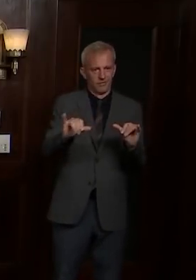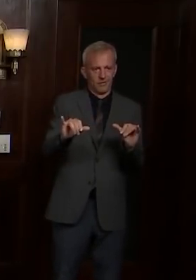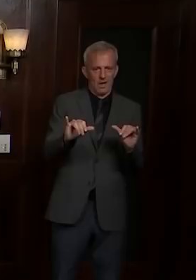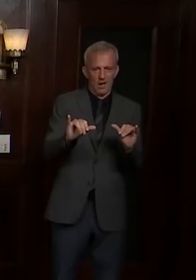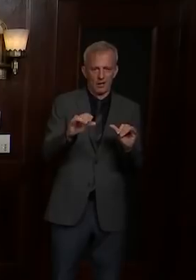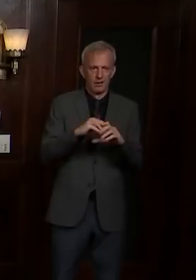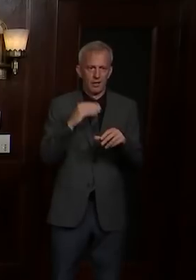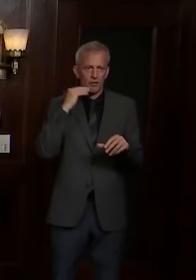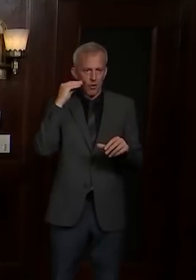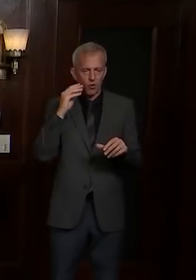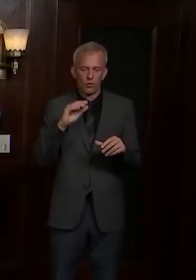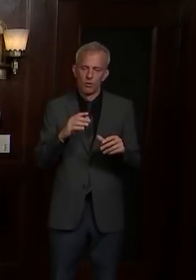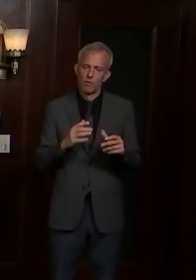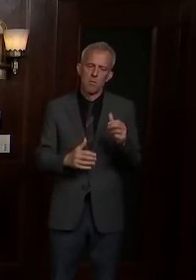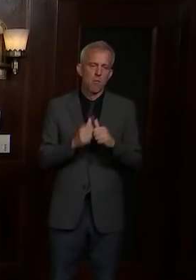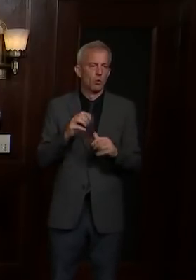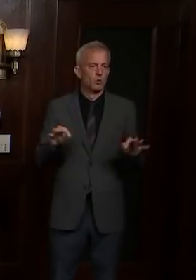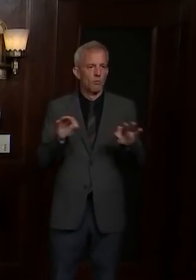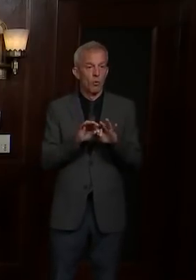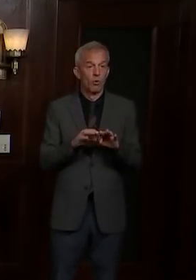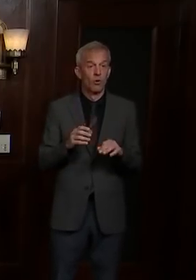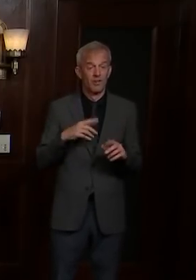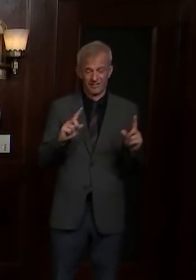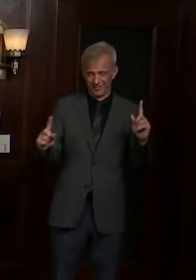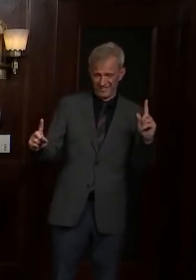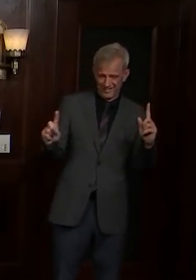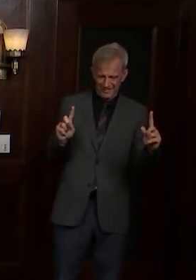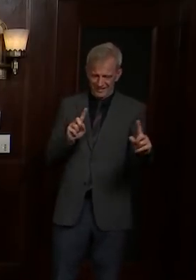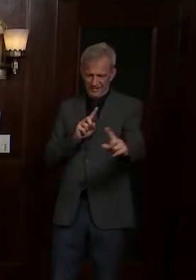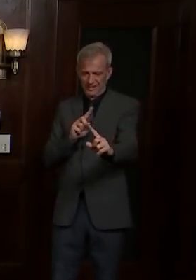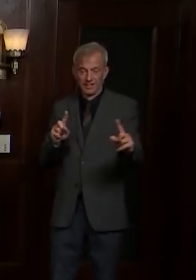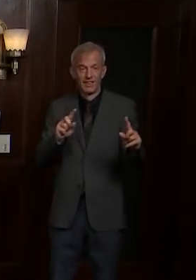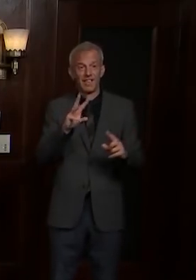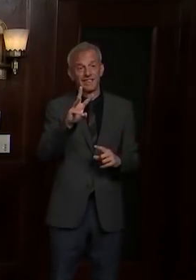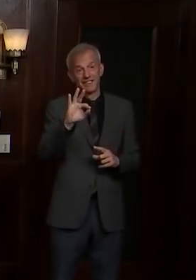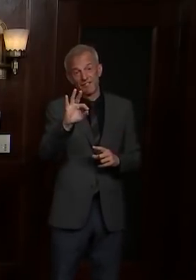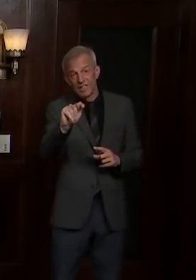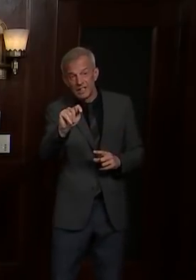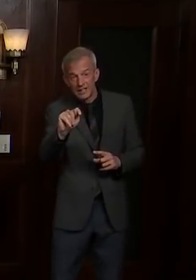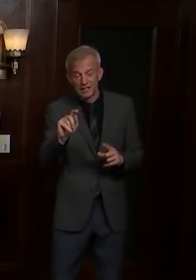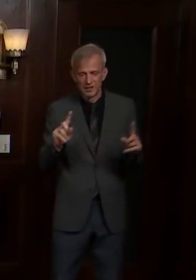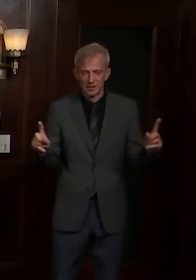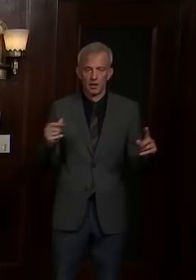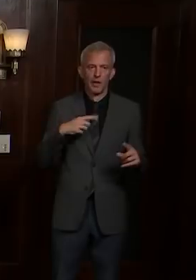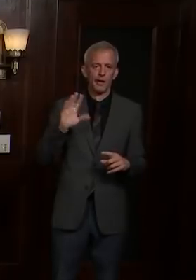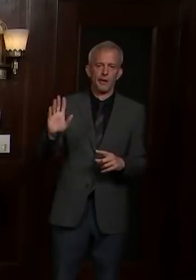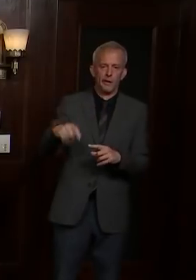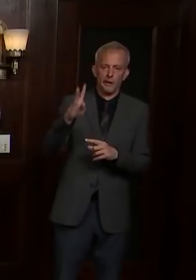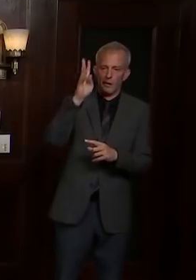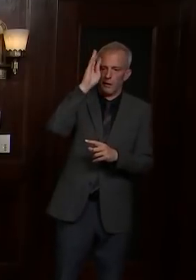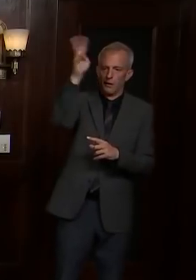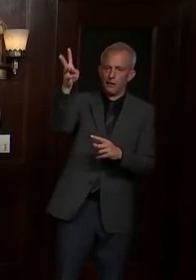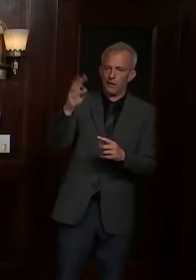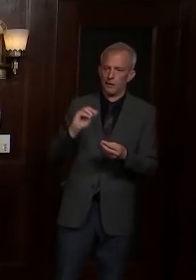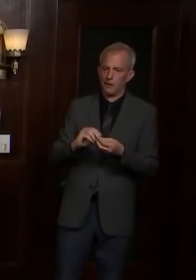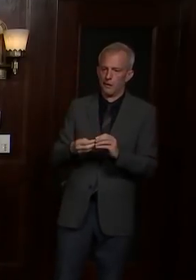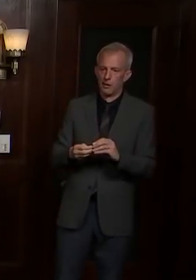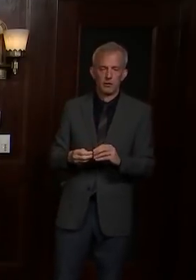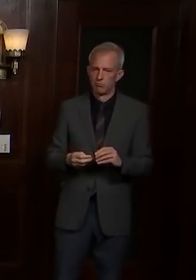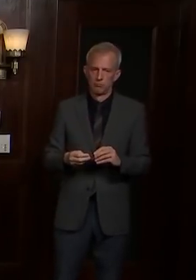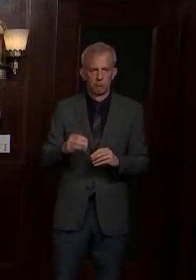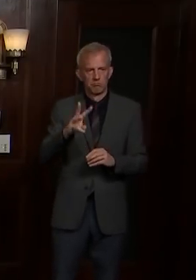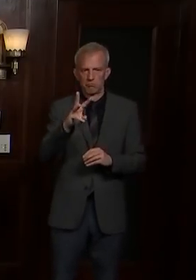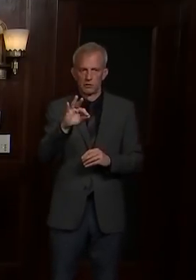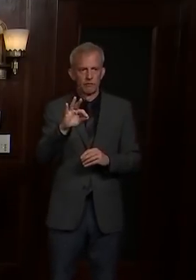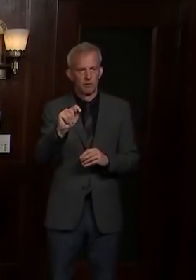social distancing, the 6 feet, it's not really an arbitrary number. 6 feet is sort of the average